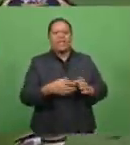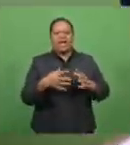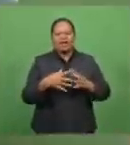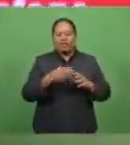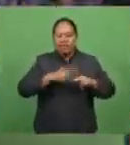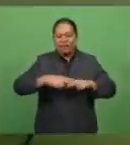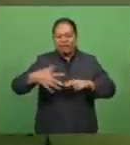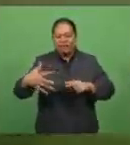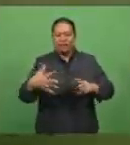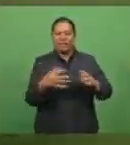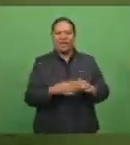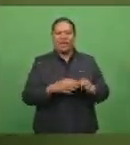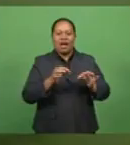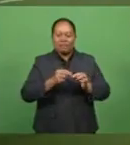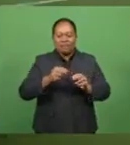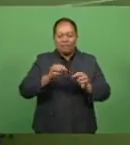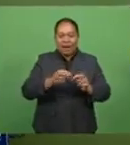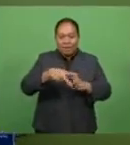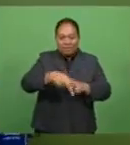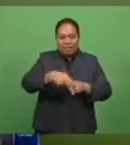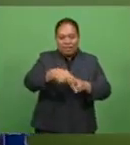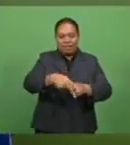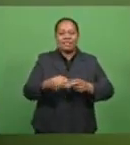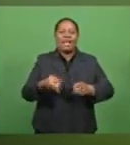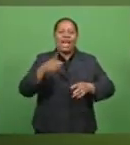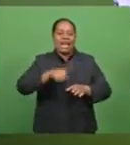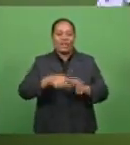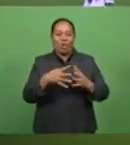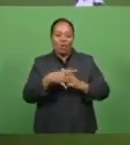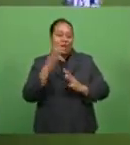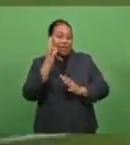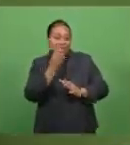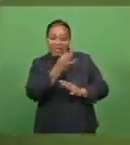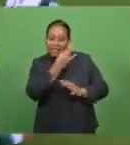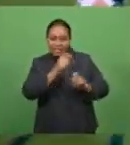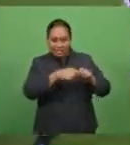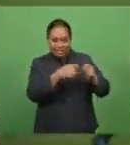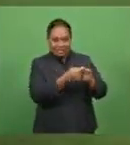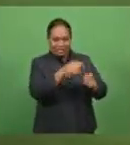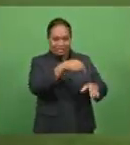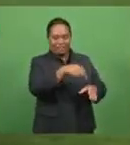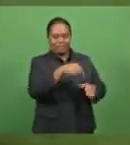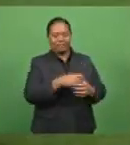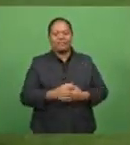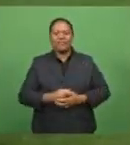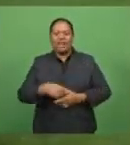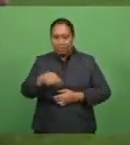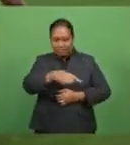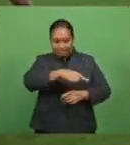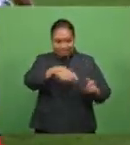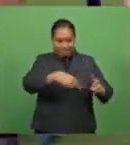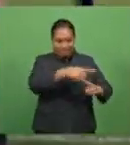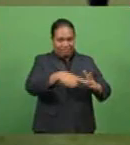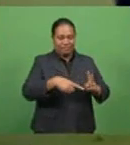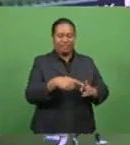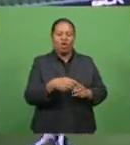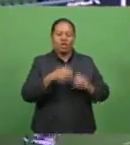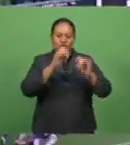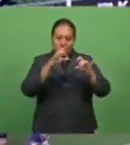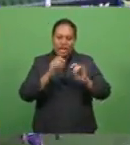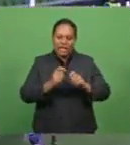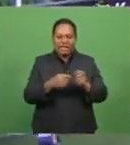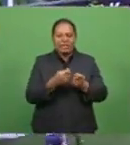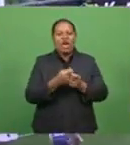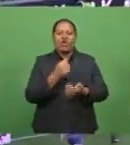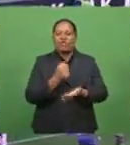Lomani, Brumbies outside Tevita Kurindrani, and Waratahs winger Mark Nawanganitawase. This as Rugby Australia has